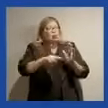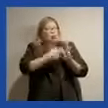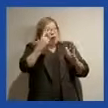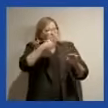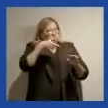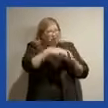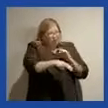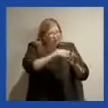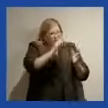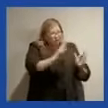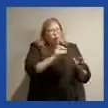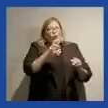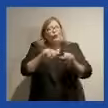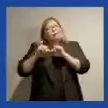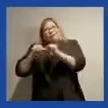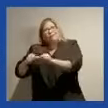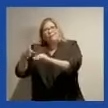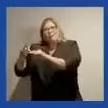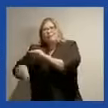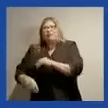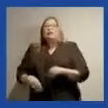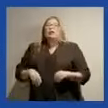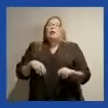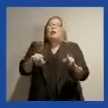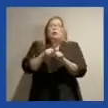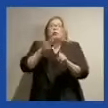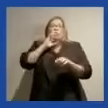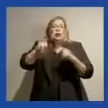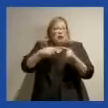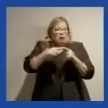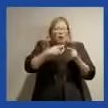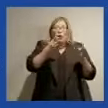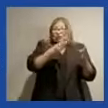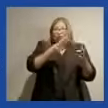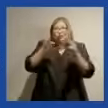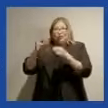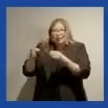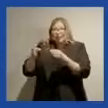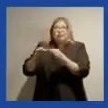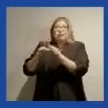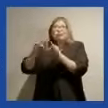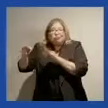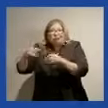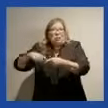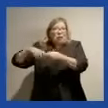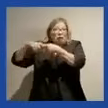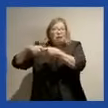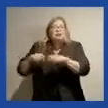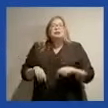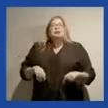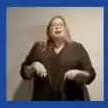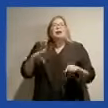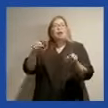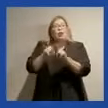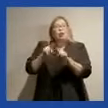about shifts and pauses, not dissimilar to the early action, and revenue and borrowing, which is primarily, if you're